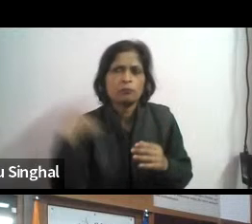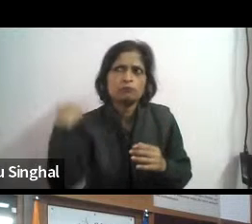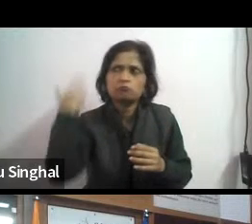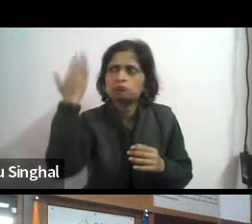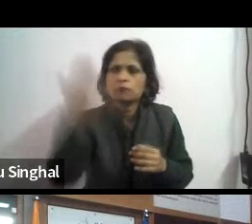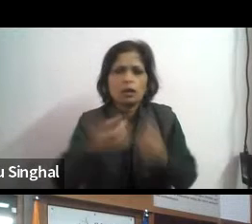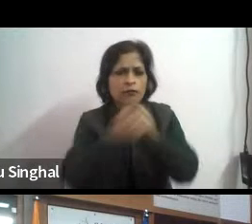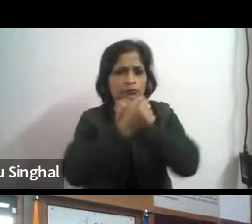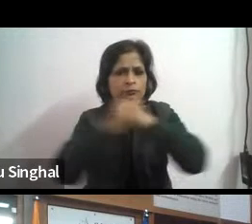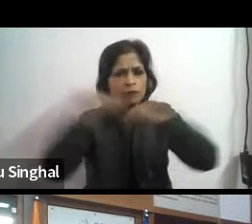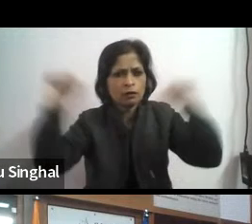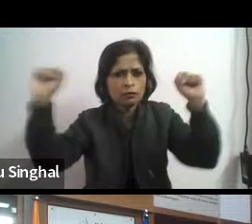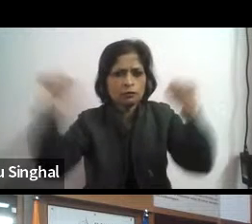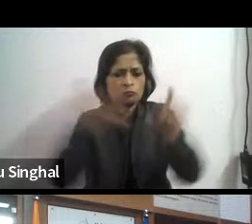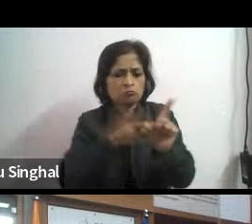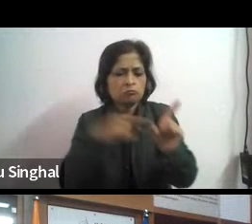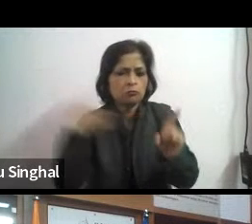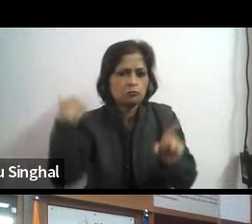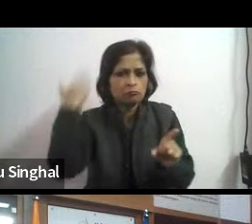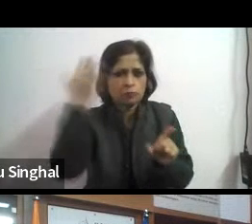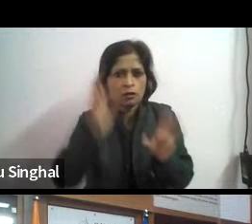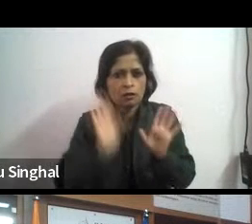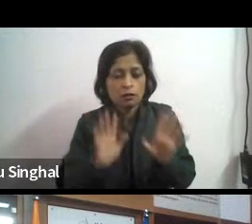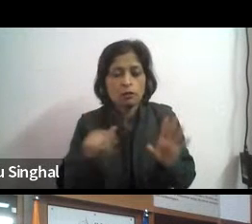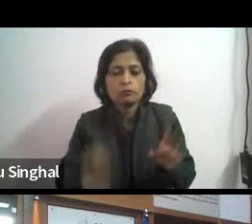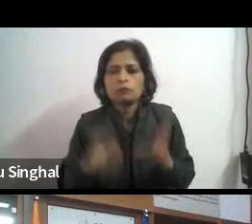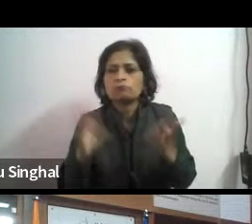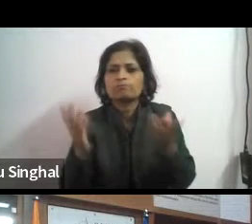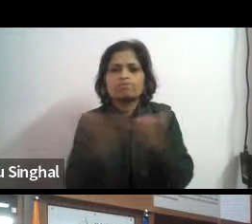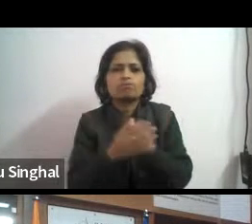we have been following that concept of